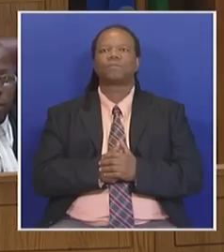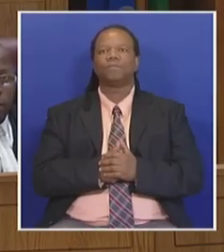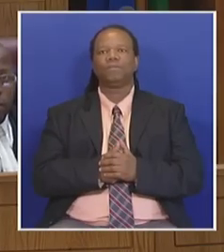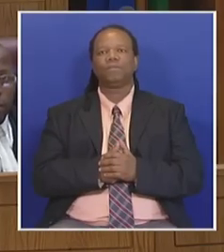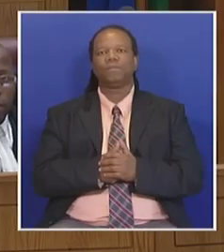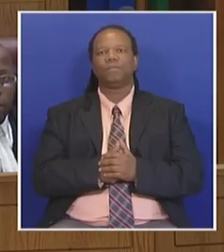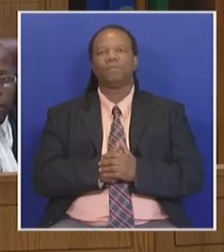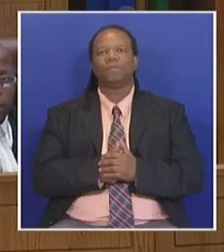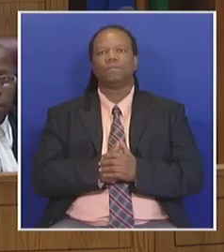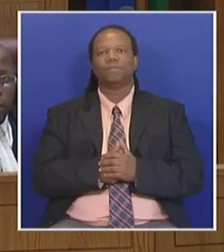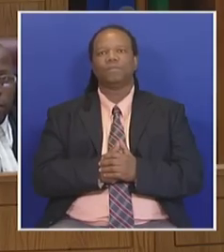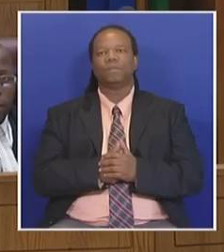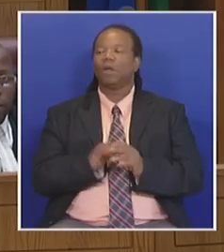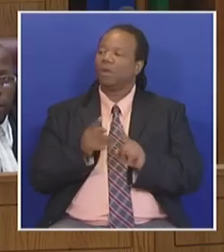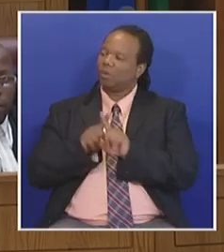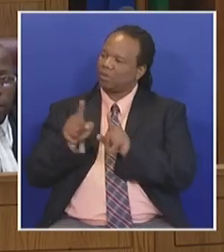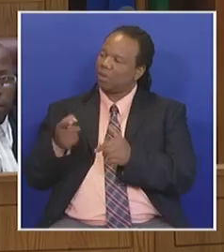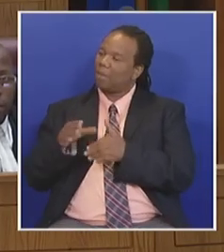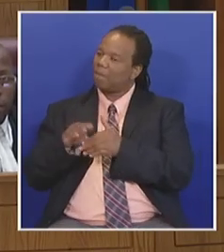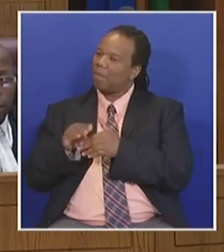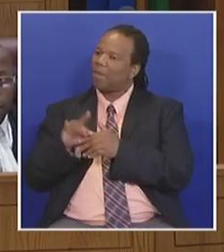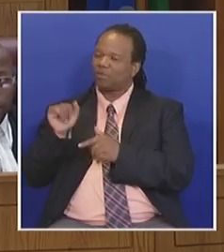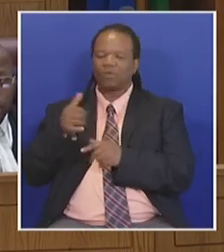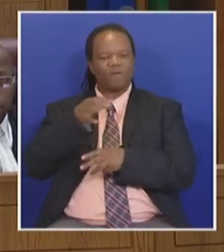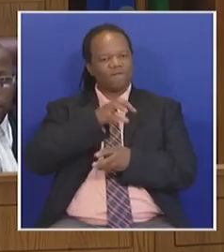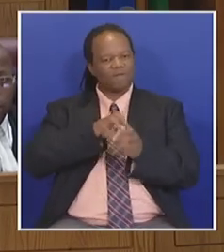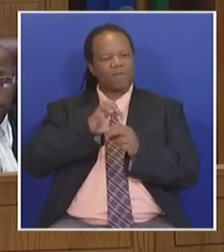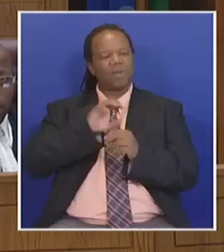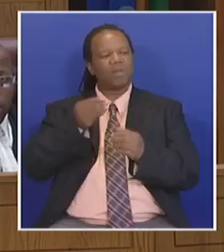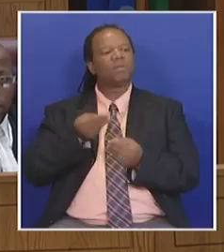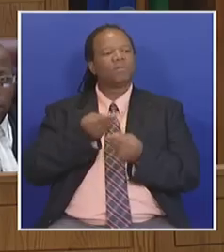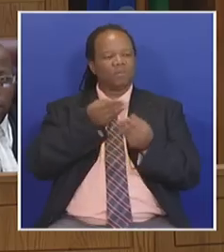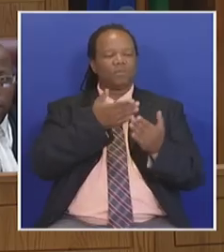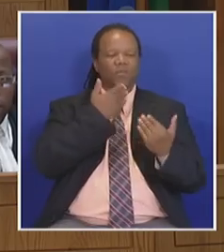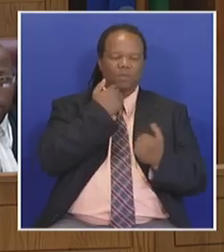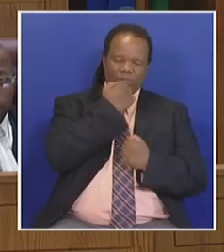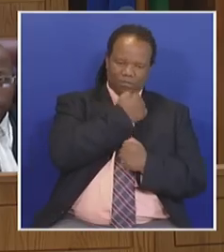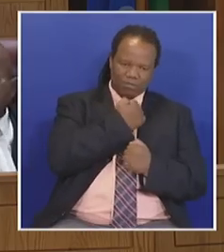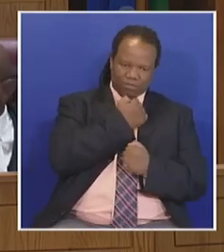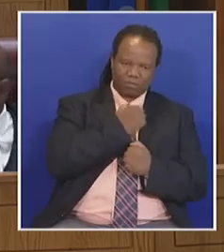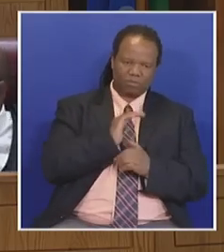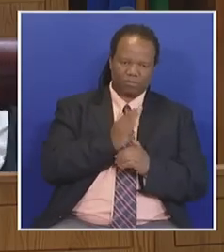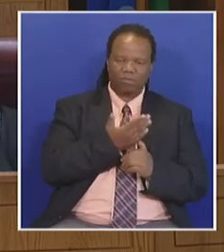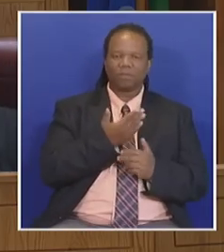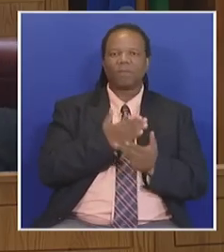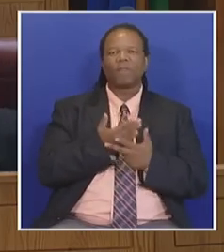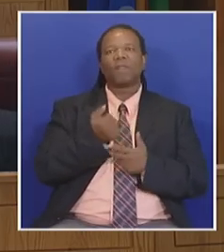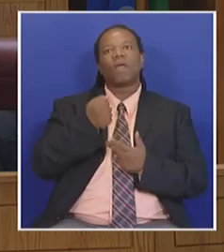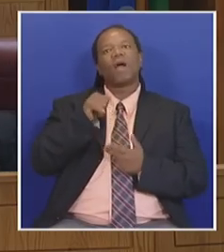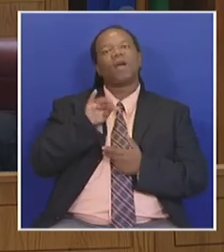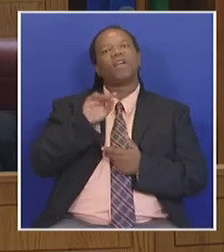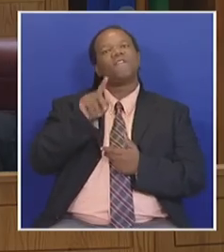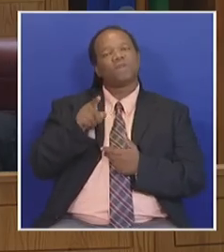a motion of condolences. I don't think it is proper. Our sympathies to the IFP and to the Mtshali